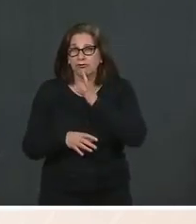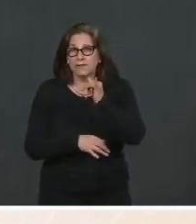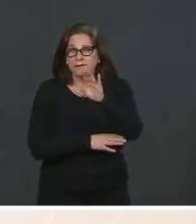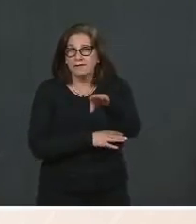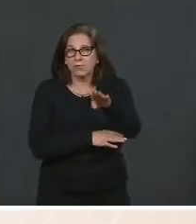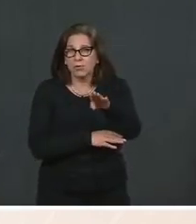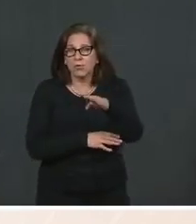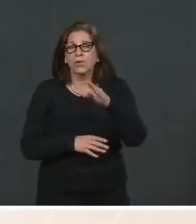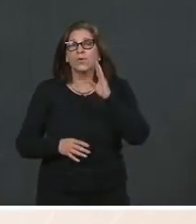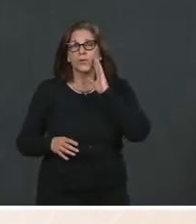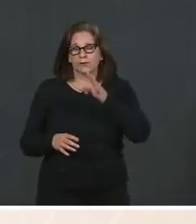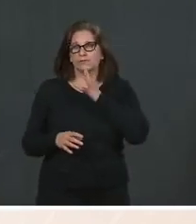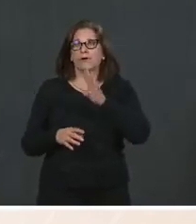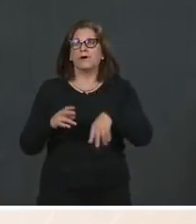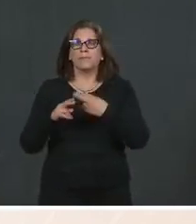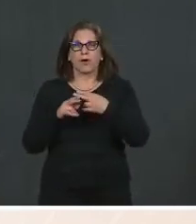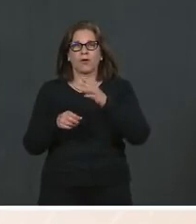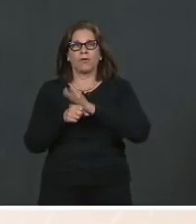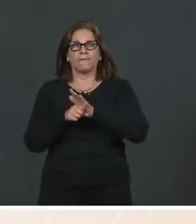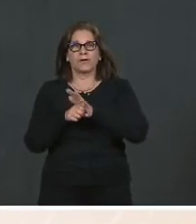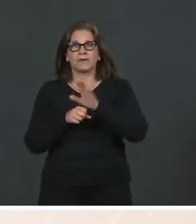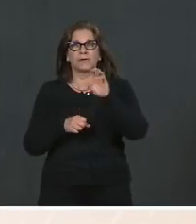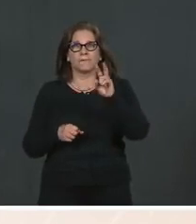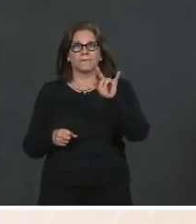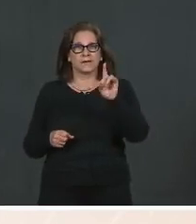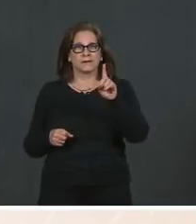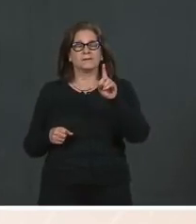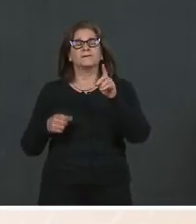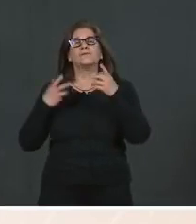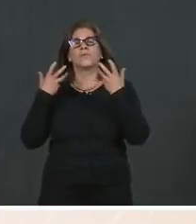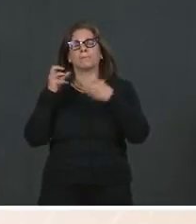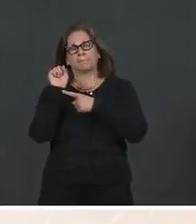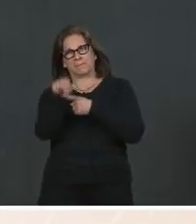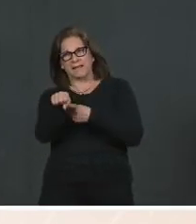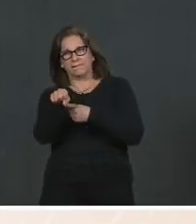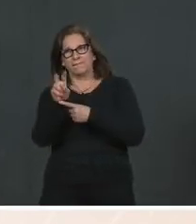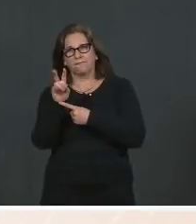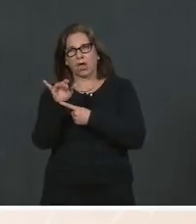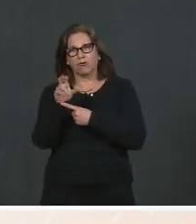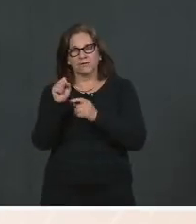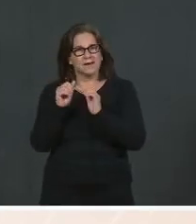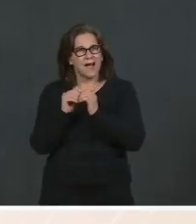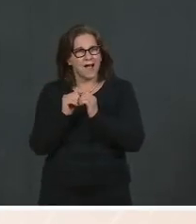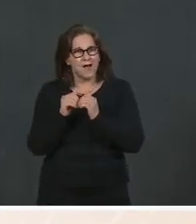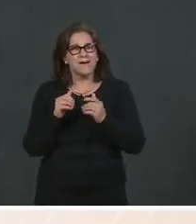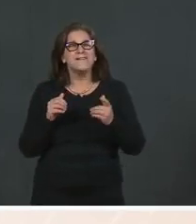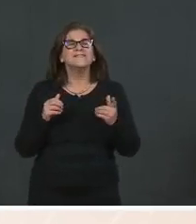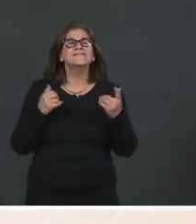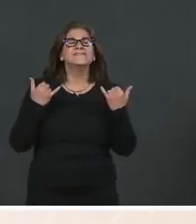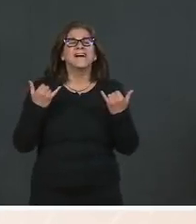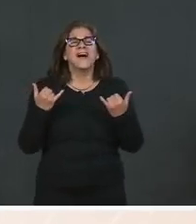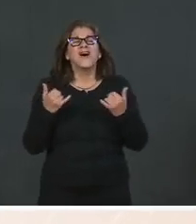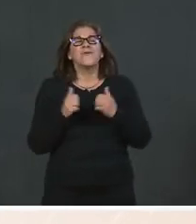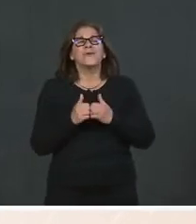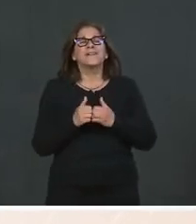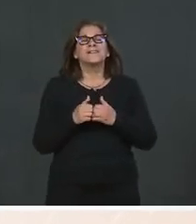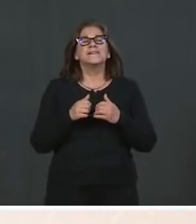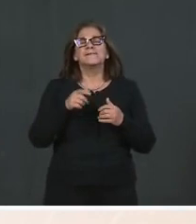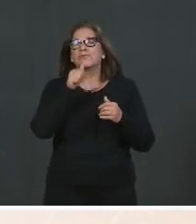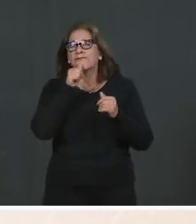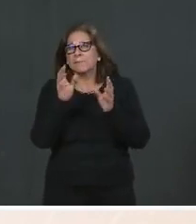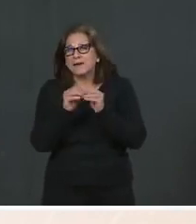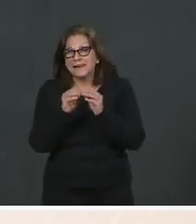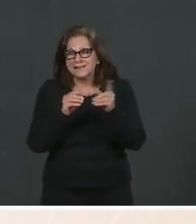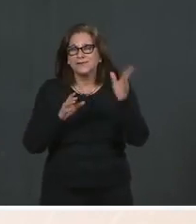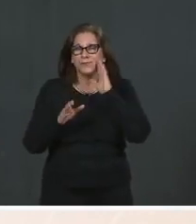our effort to defeat the virus. He also does that through private engagements as well. But there are a range of officials at very high levels